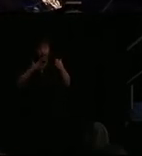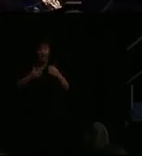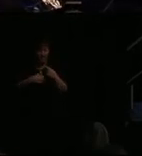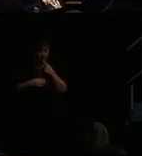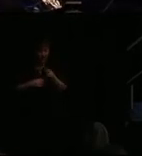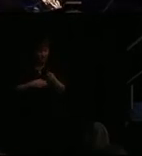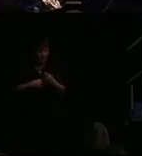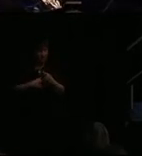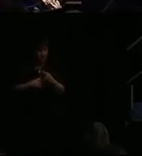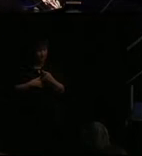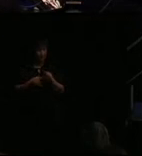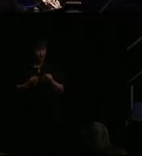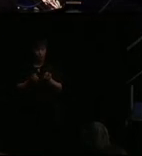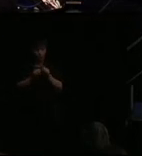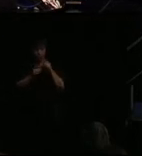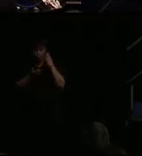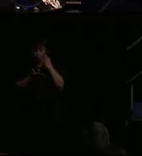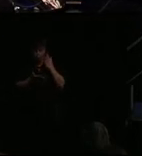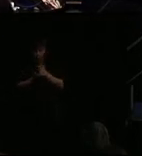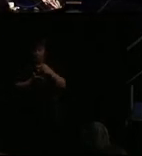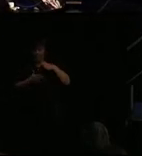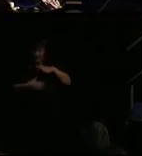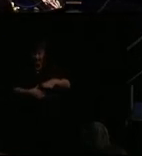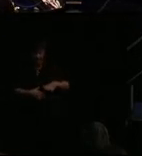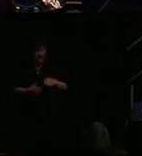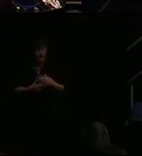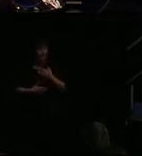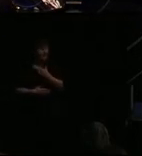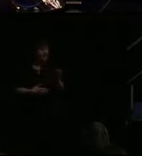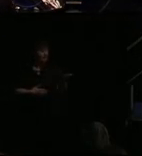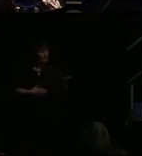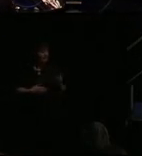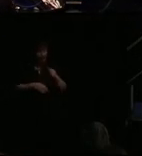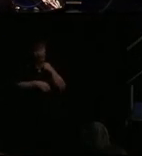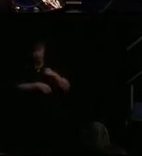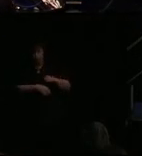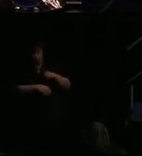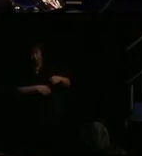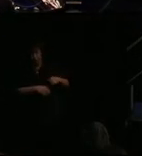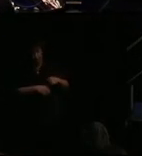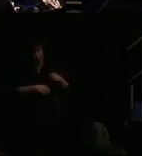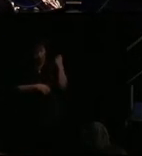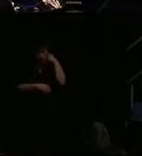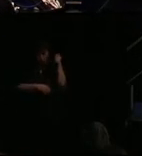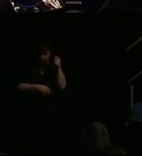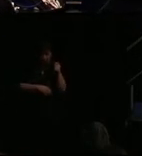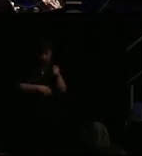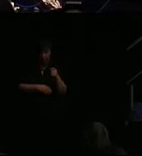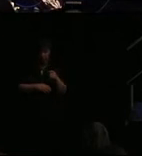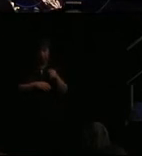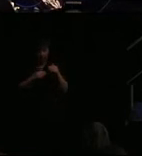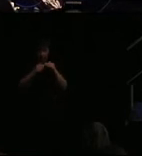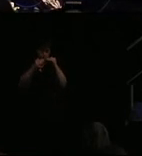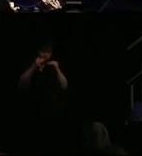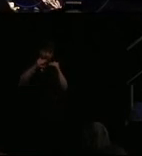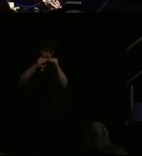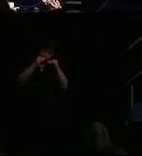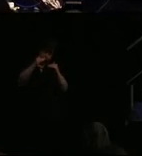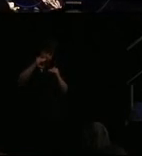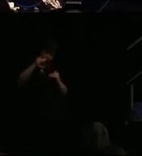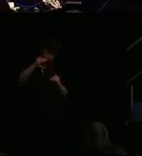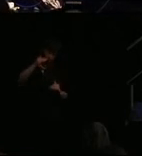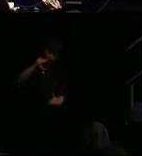she said, we really need this. And they do. Christianity in their country, we think it's low here, it's really low